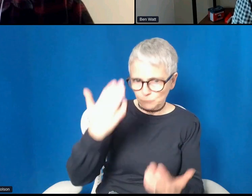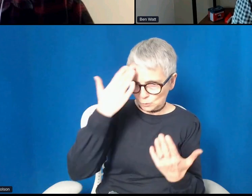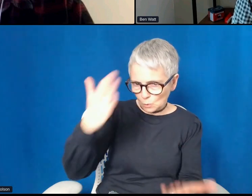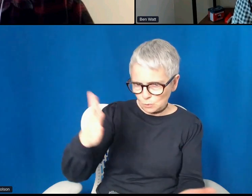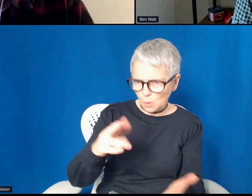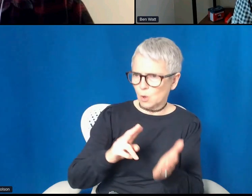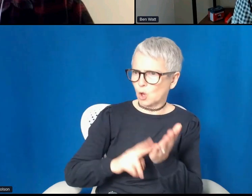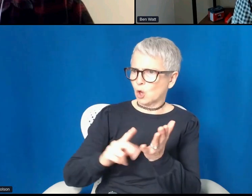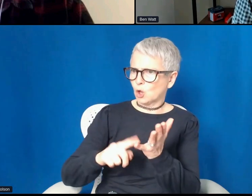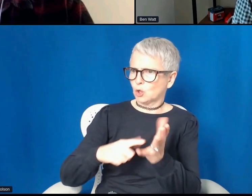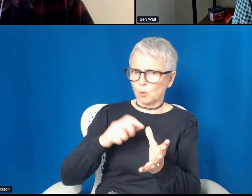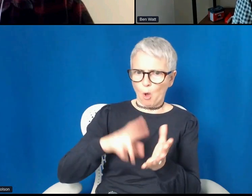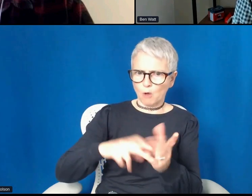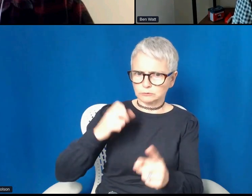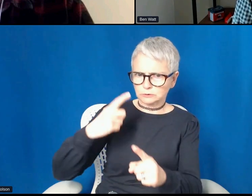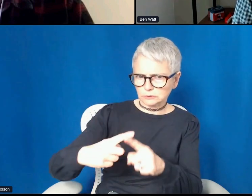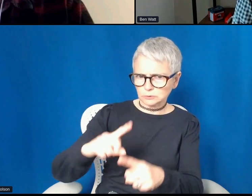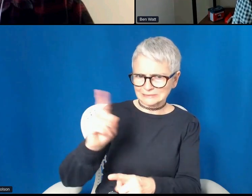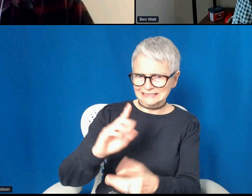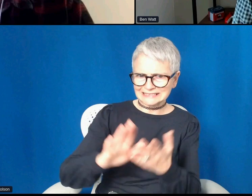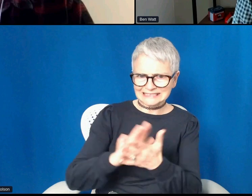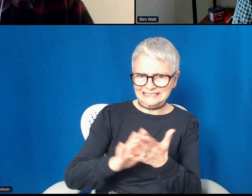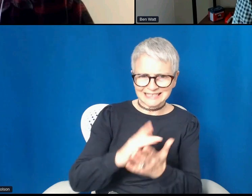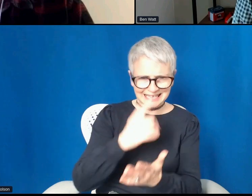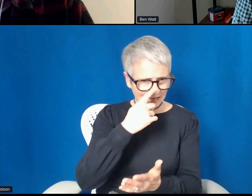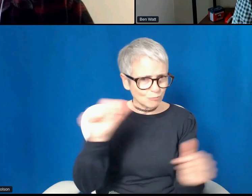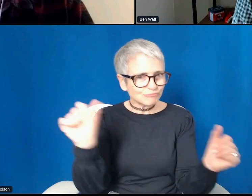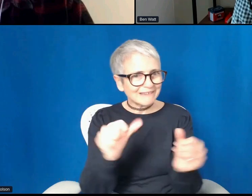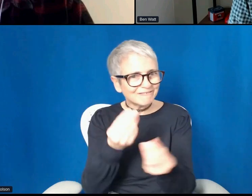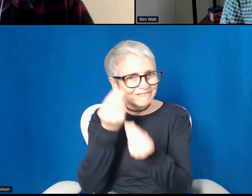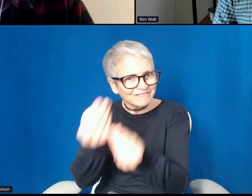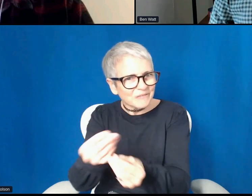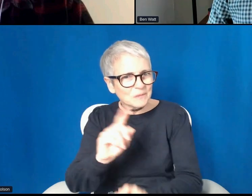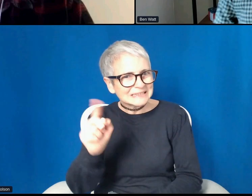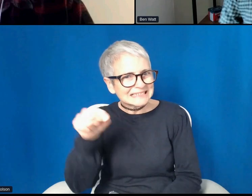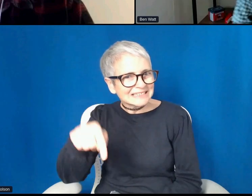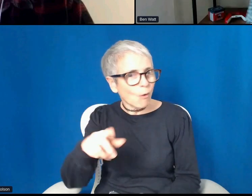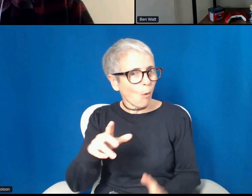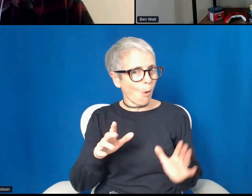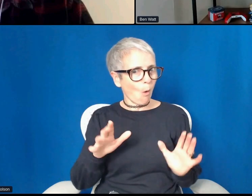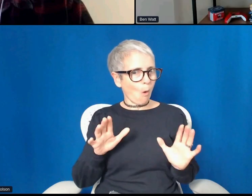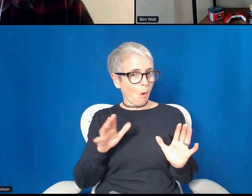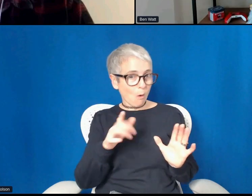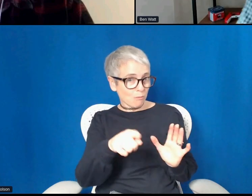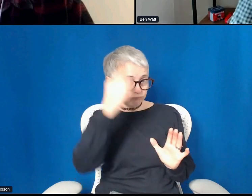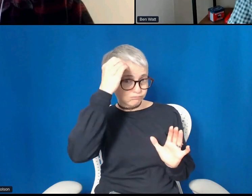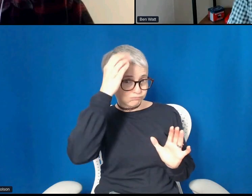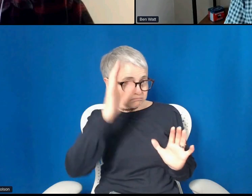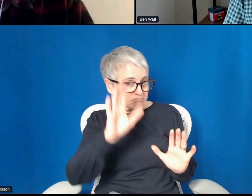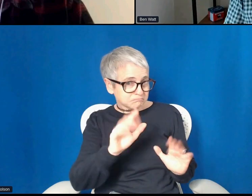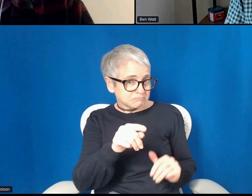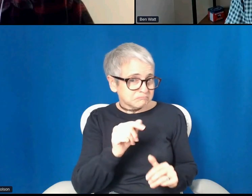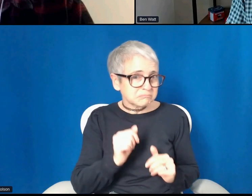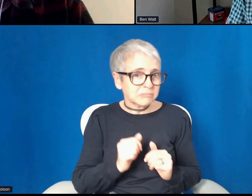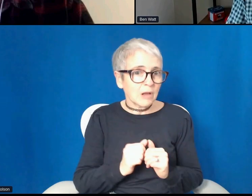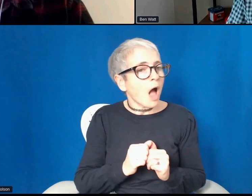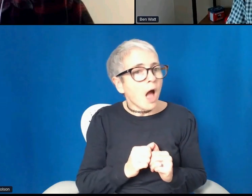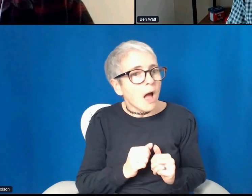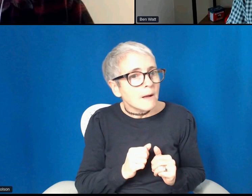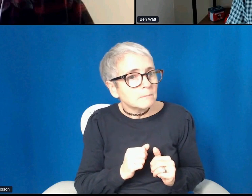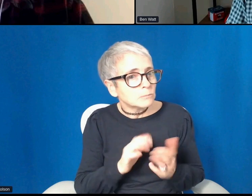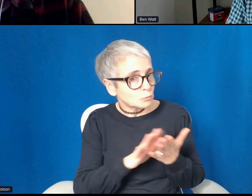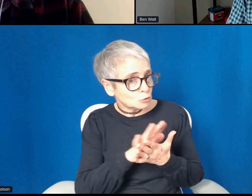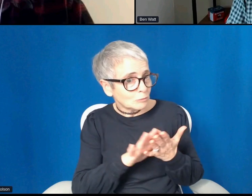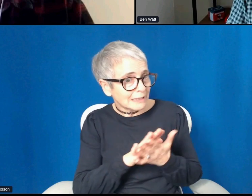nuance is there any kind of one sentence introduction, or are you not that close to it to be able to? What in terms of